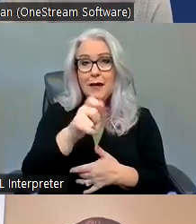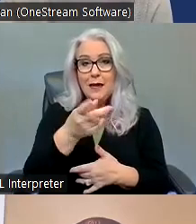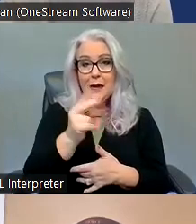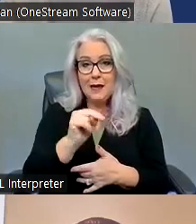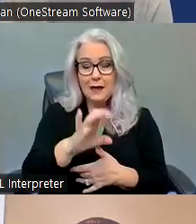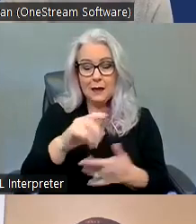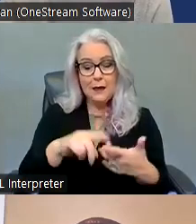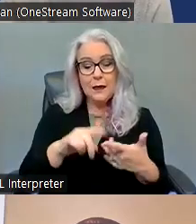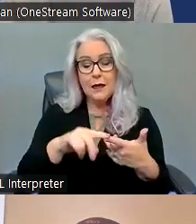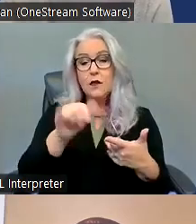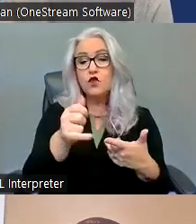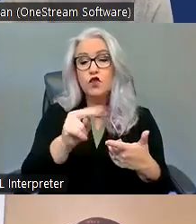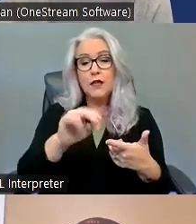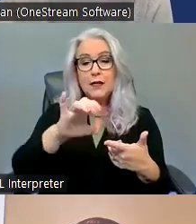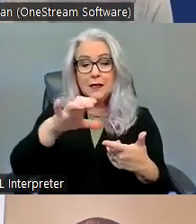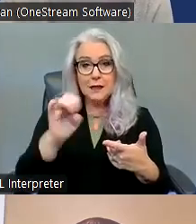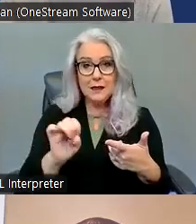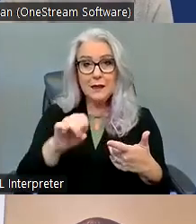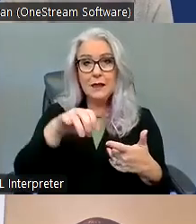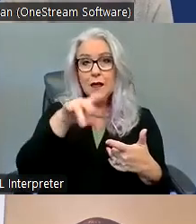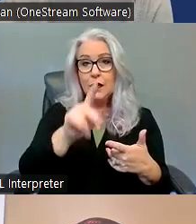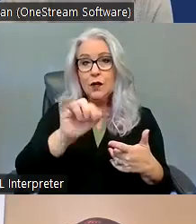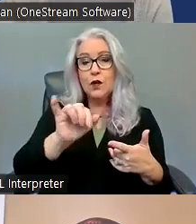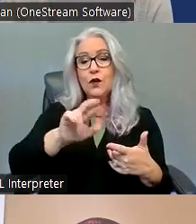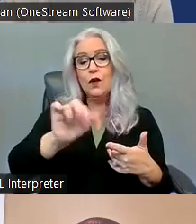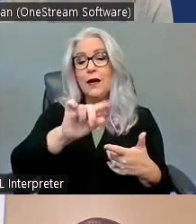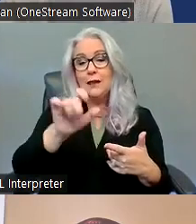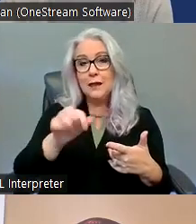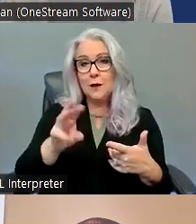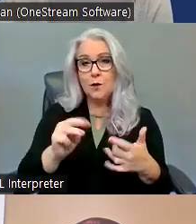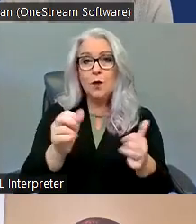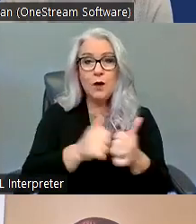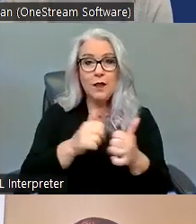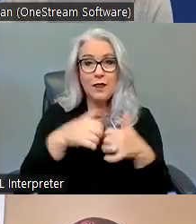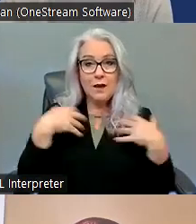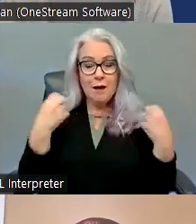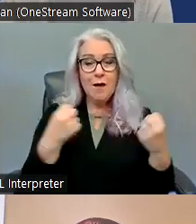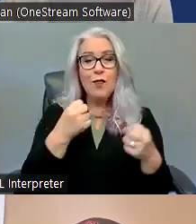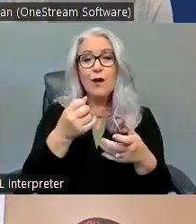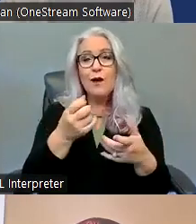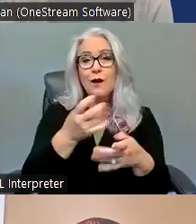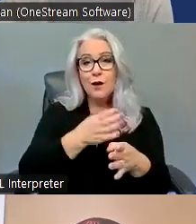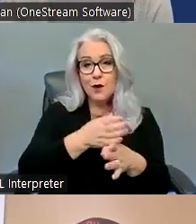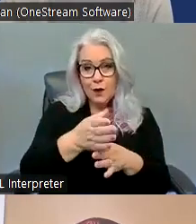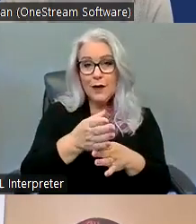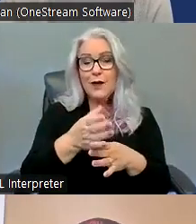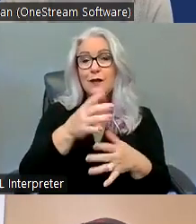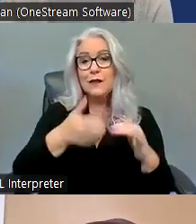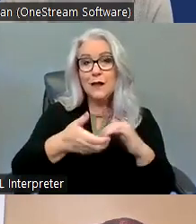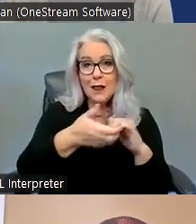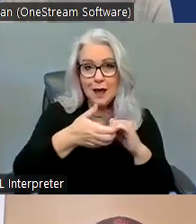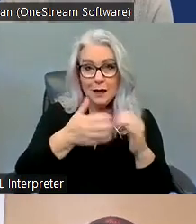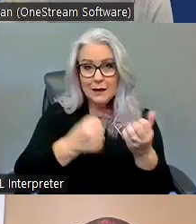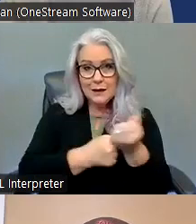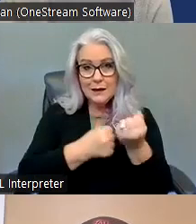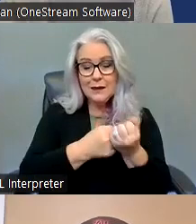Karazim from WIN in the Health Careers Alliance. We have Jalen Typer from